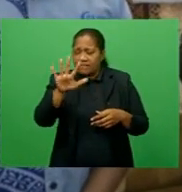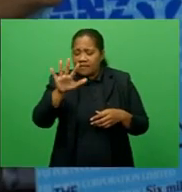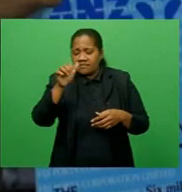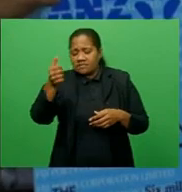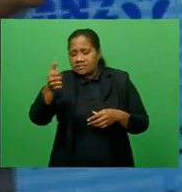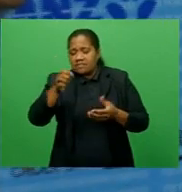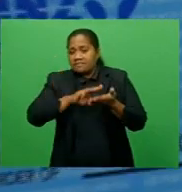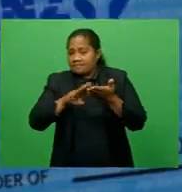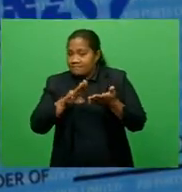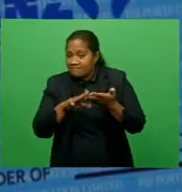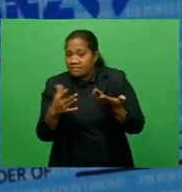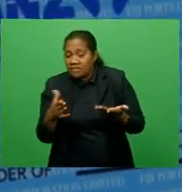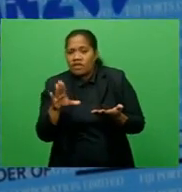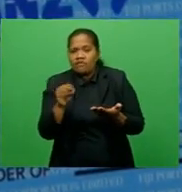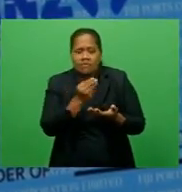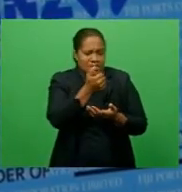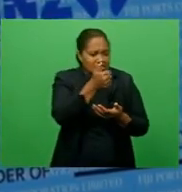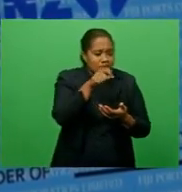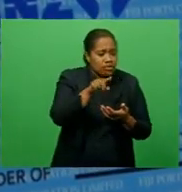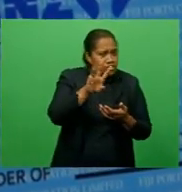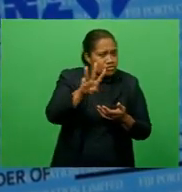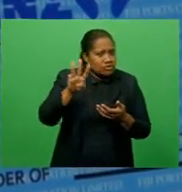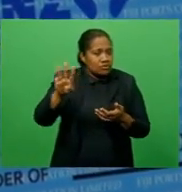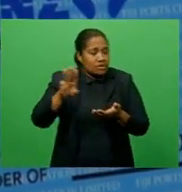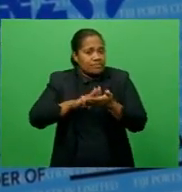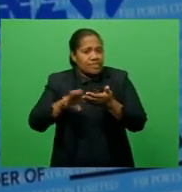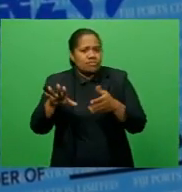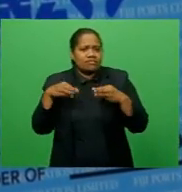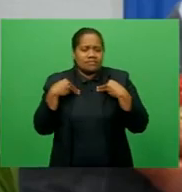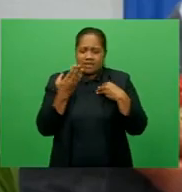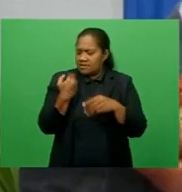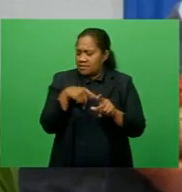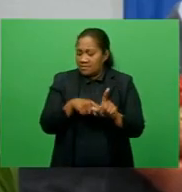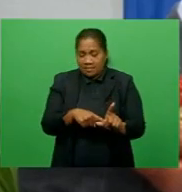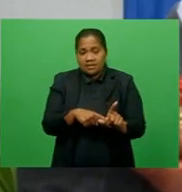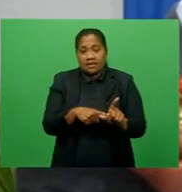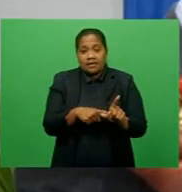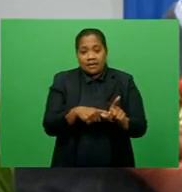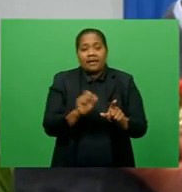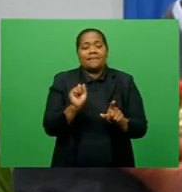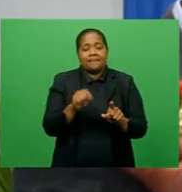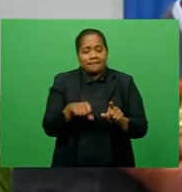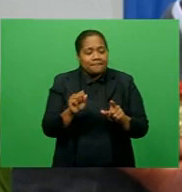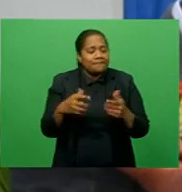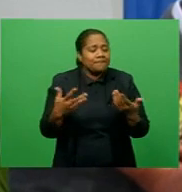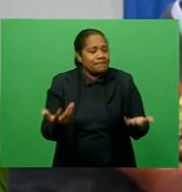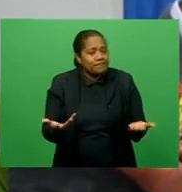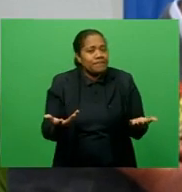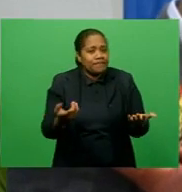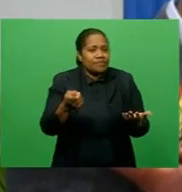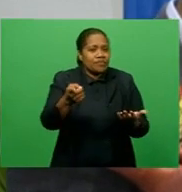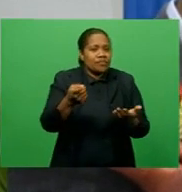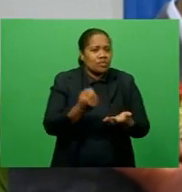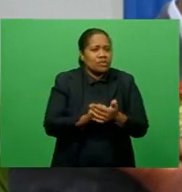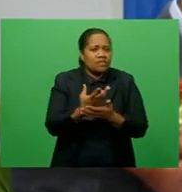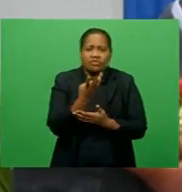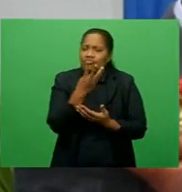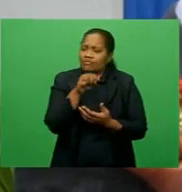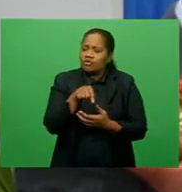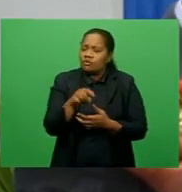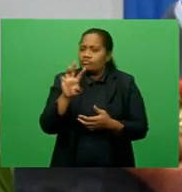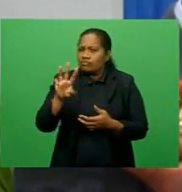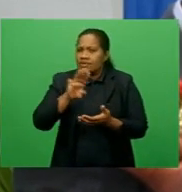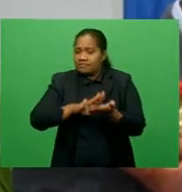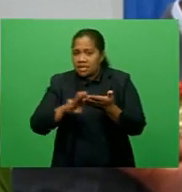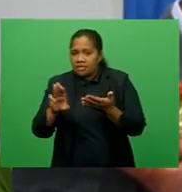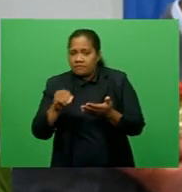6.56 million from the 6.33 million it received last year. And of course, Aitken Spence will receive 3.3 million